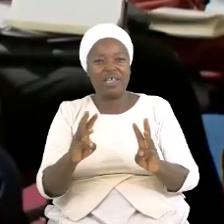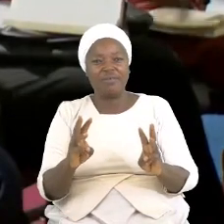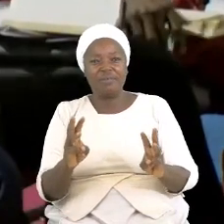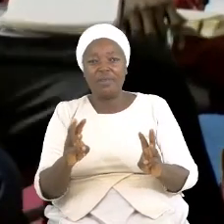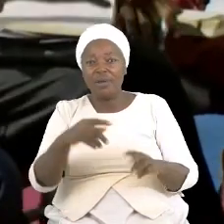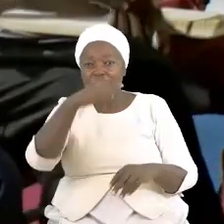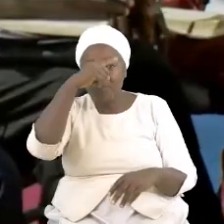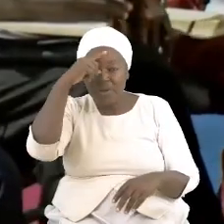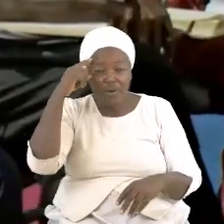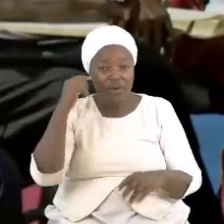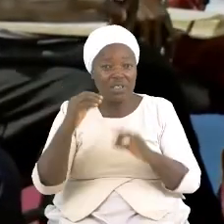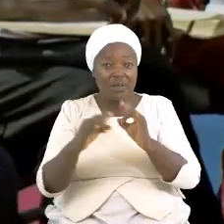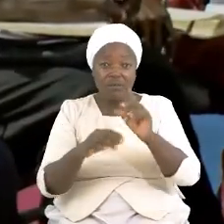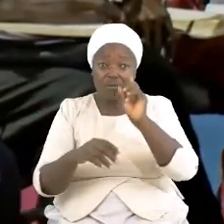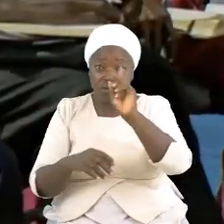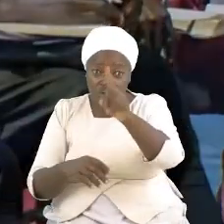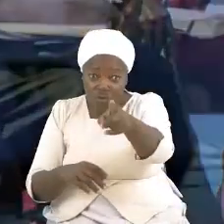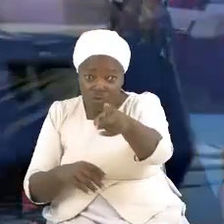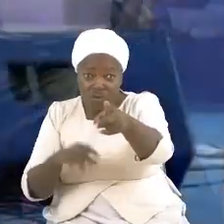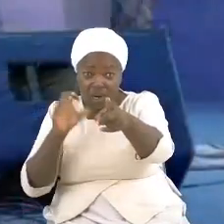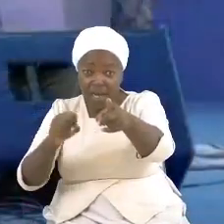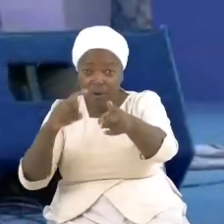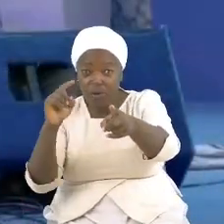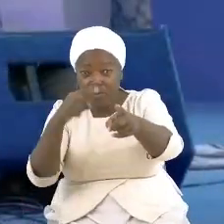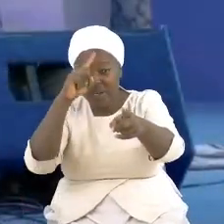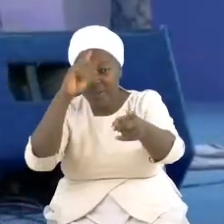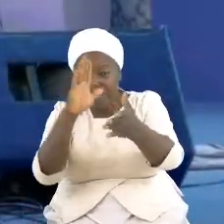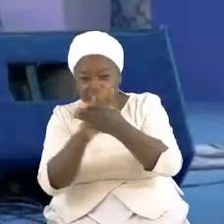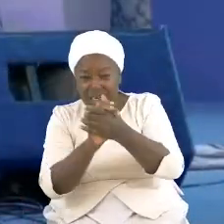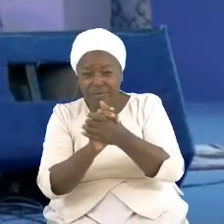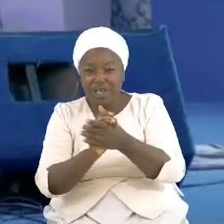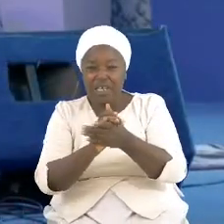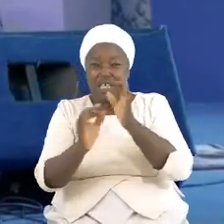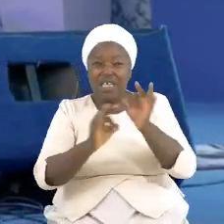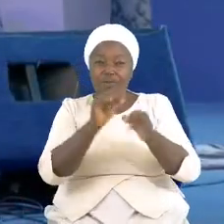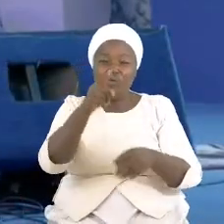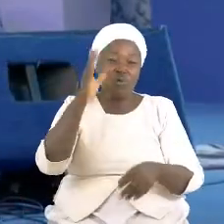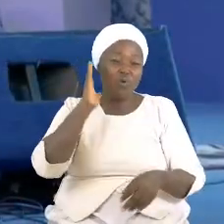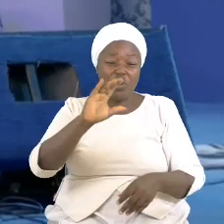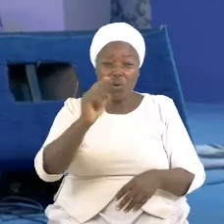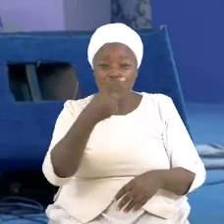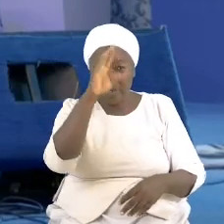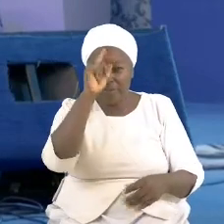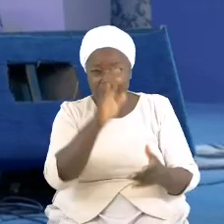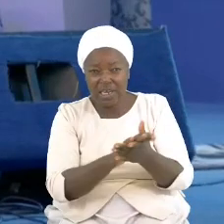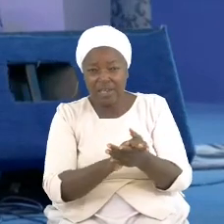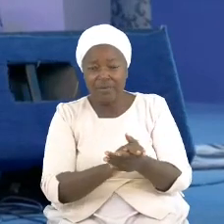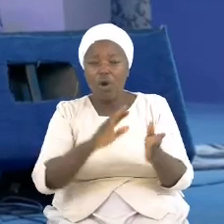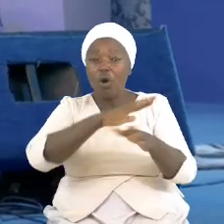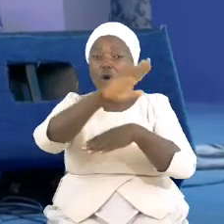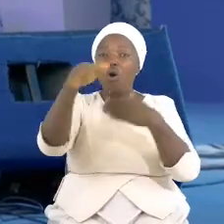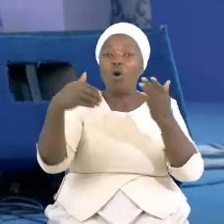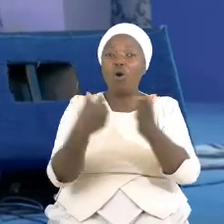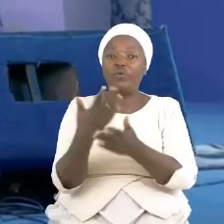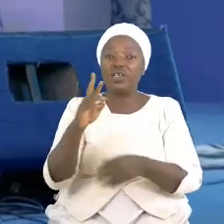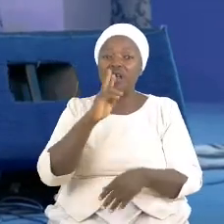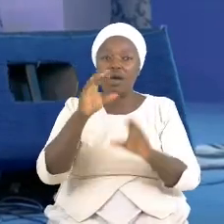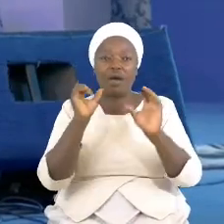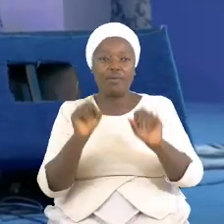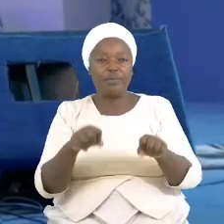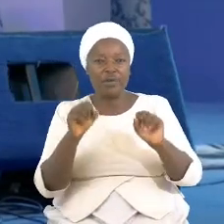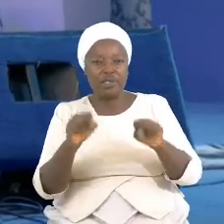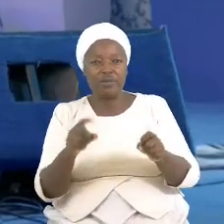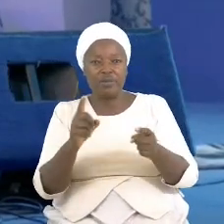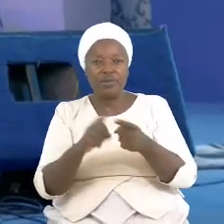you can only believe, if you will only believe, all things are possible to